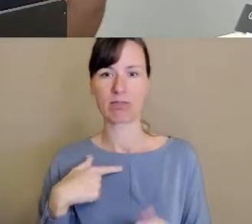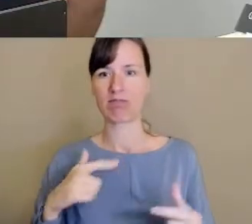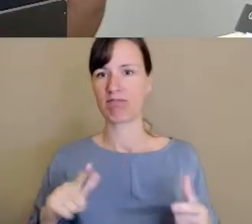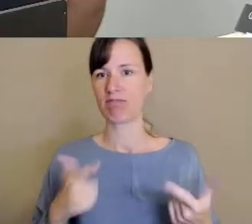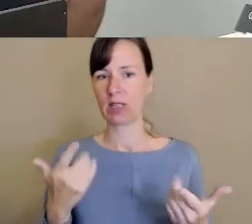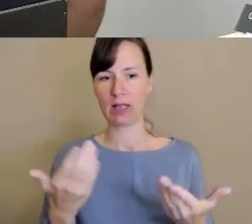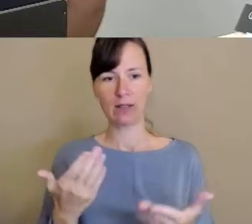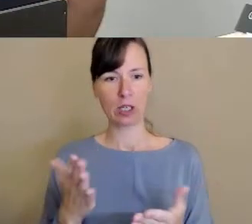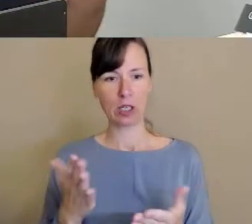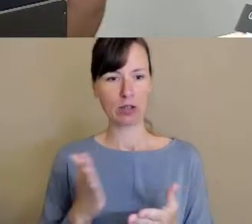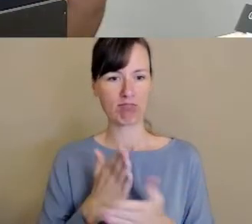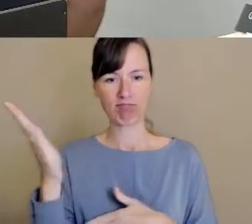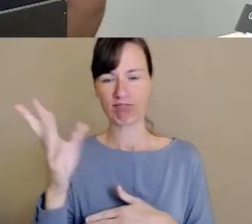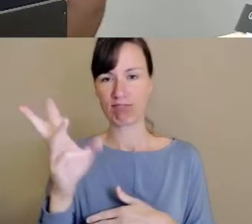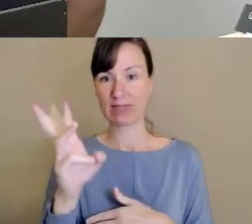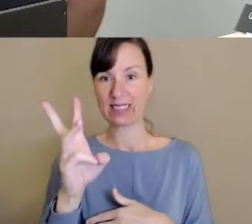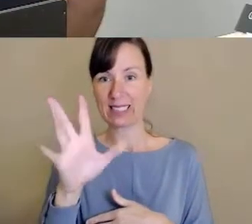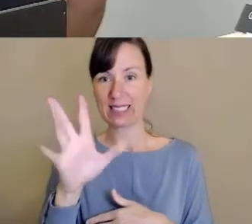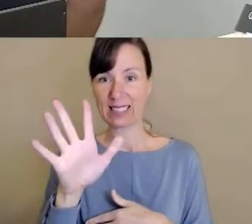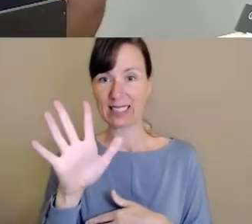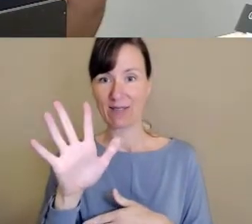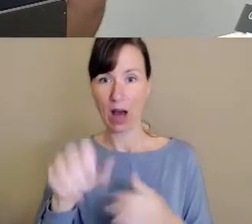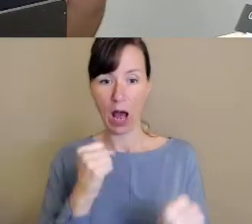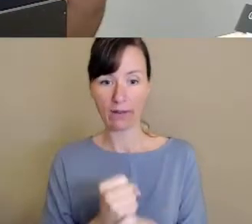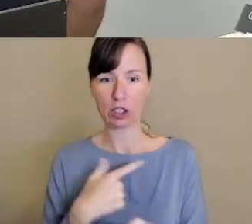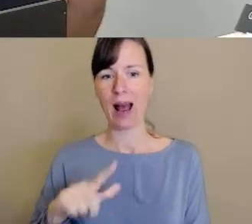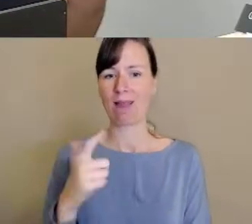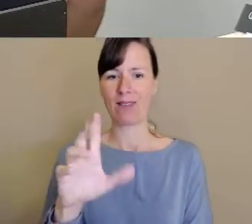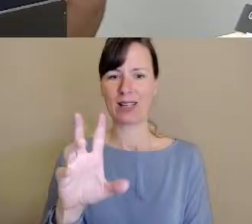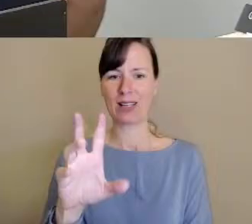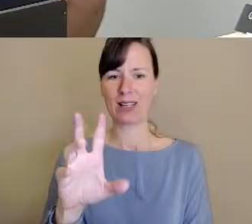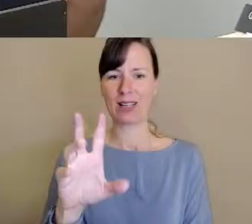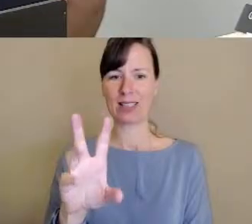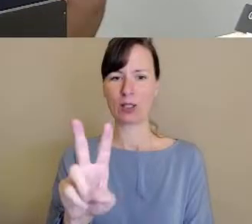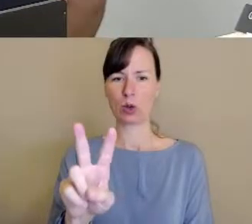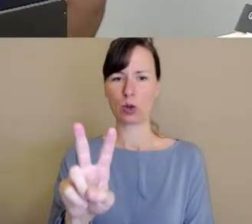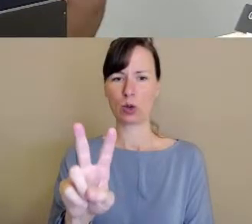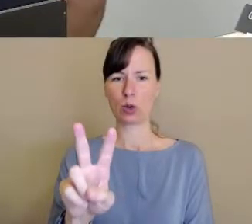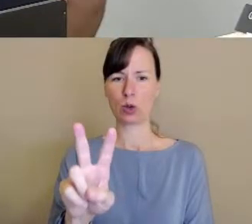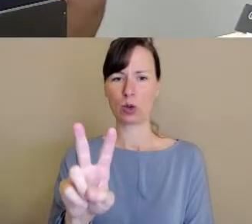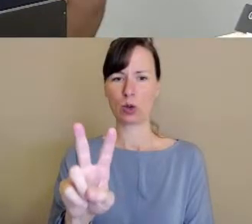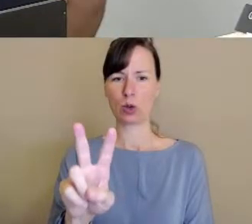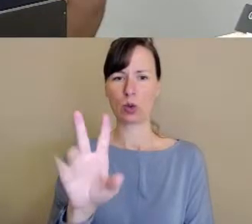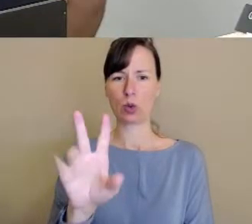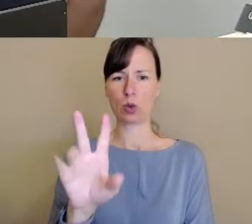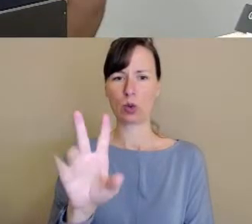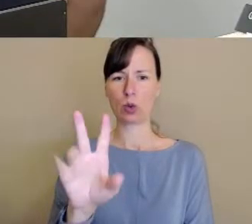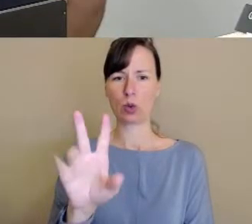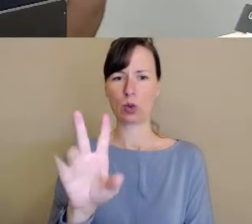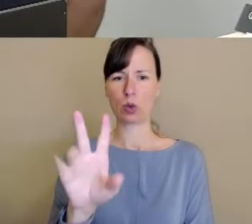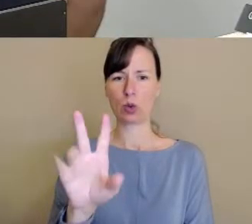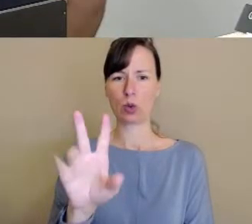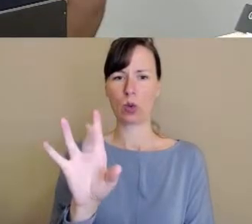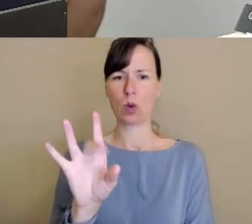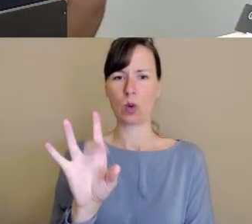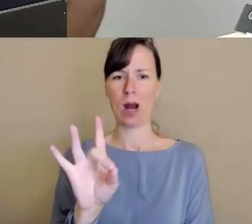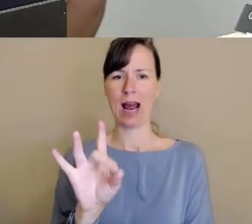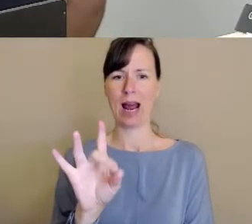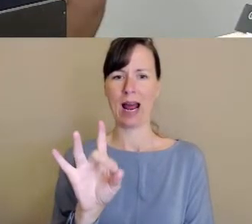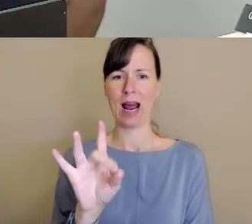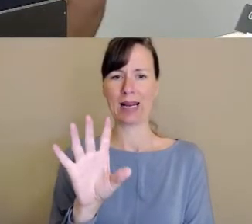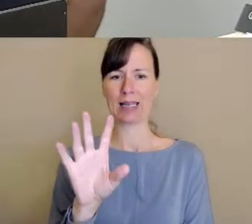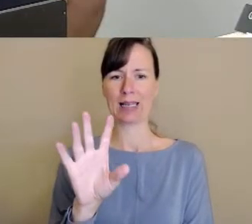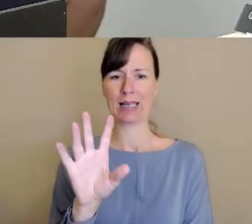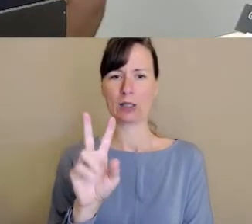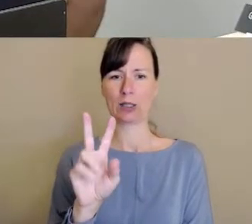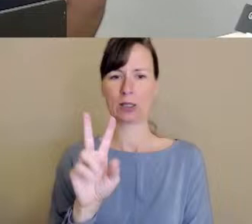64th Avenue in the 6th Ward. Over that time, I've seen how much this town depends on neighbors looking out